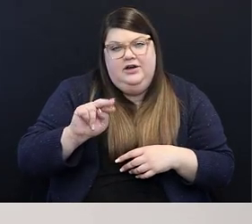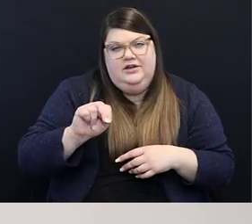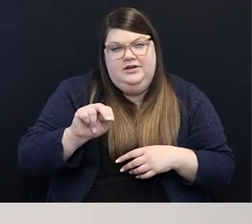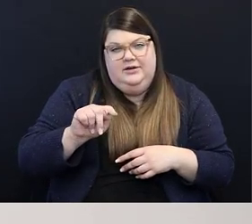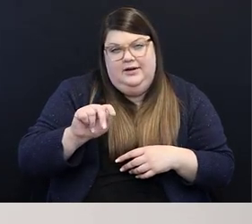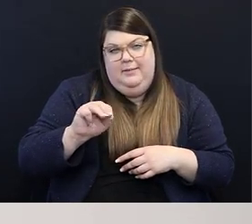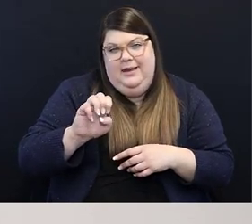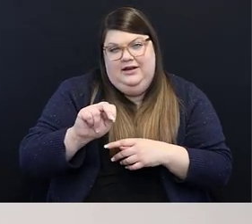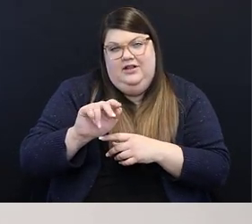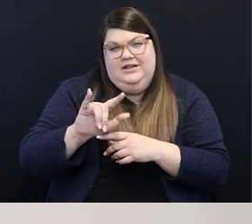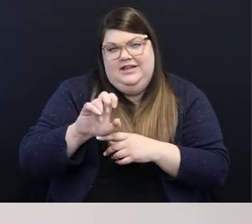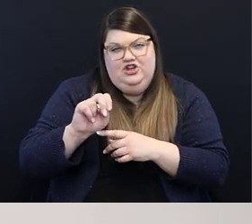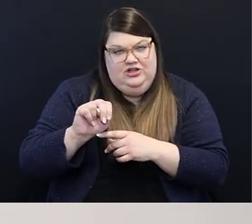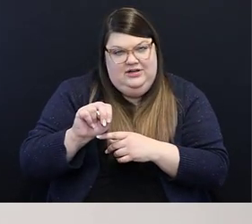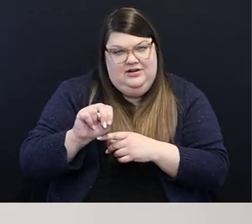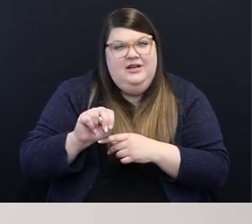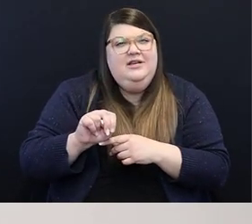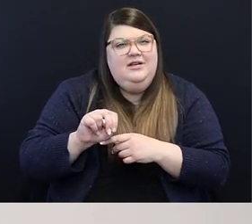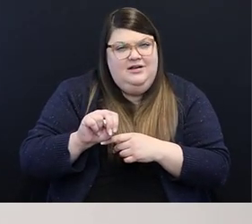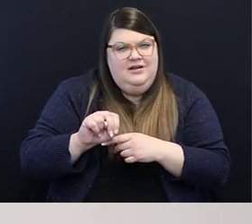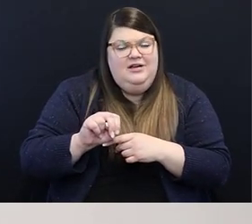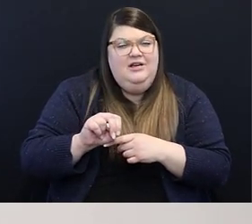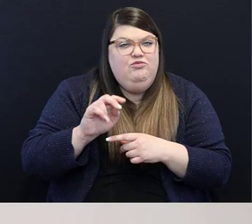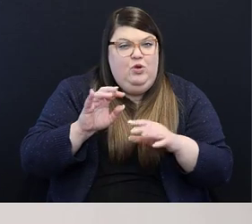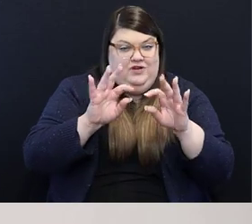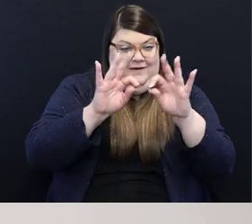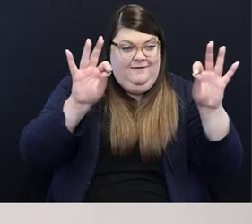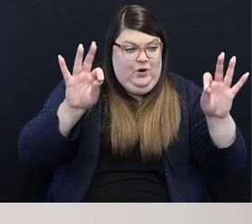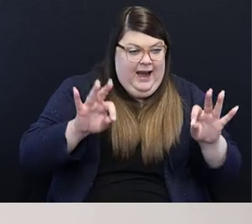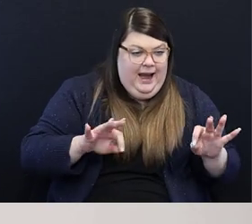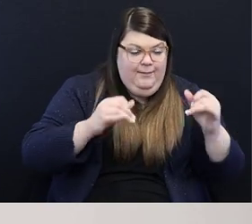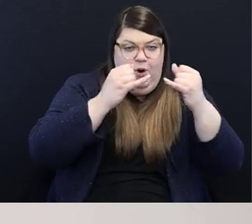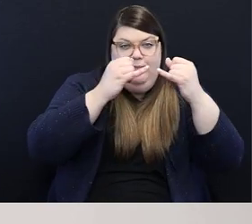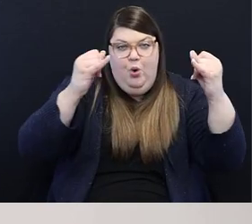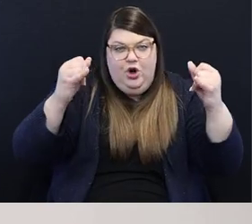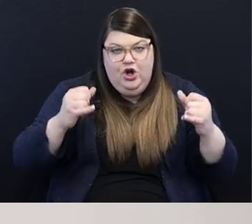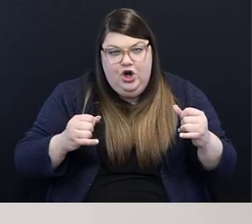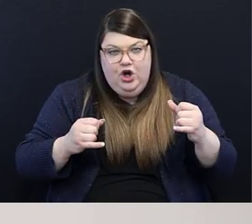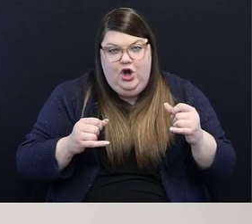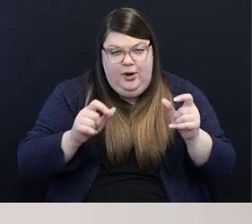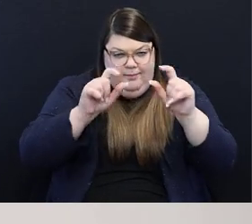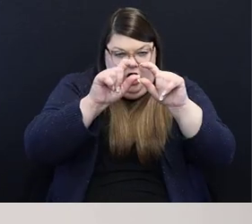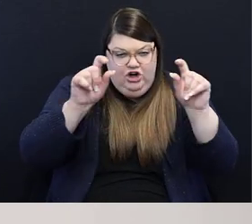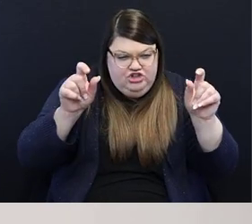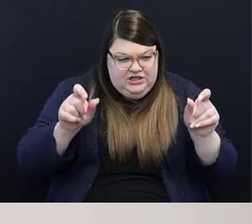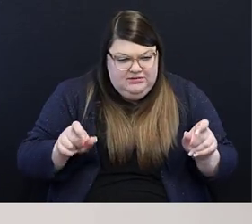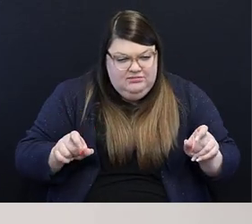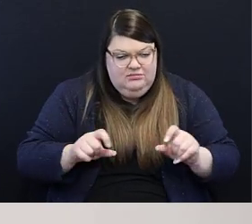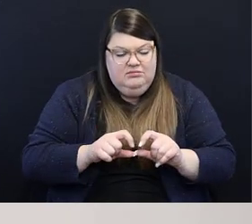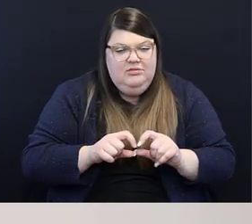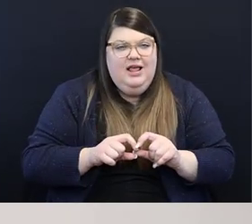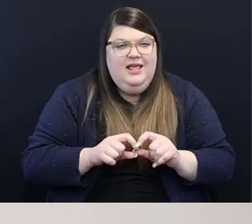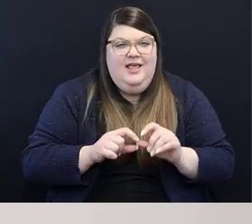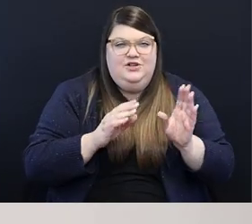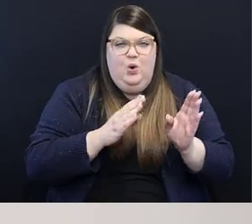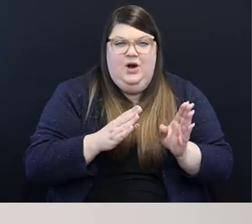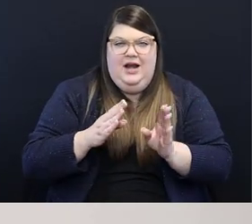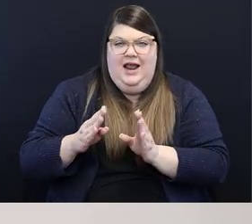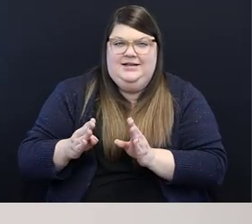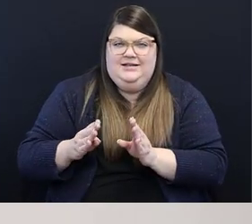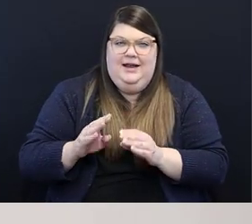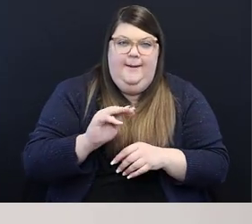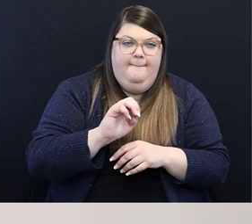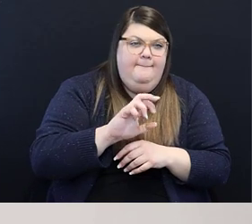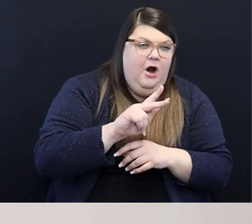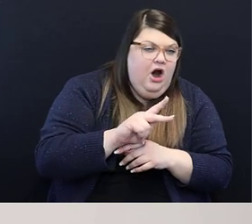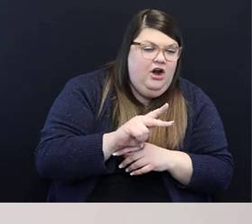in the exhibition where there is a frame, there's a border, there's a margin that's organizing, you know, various marks and gestures along